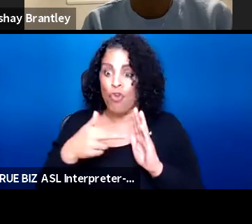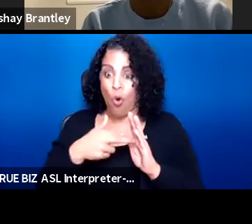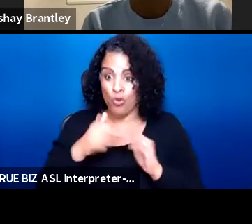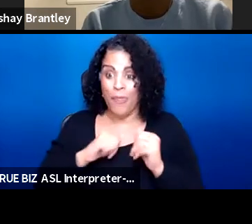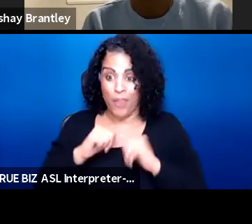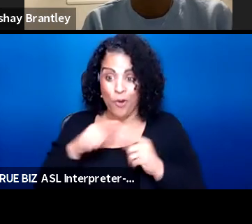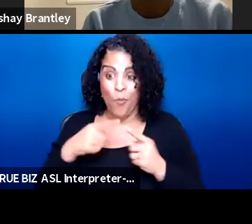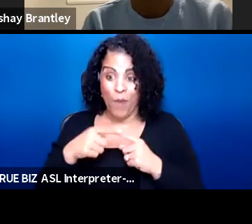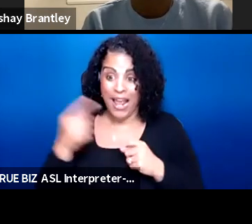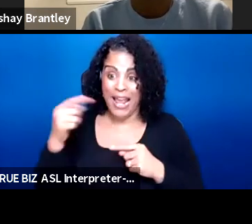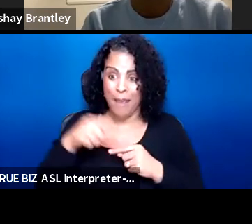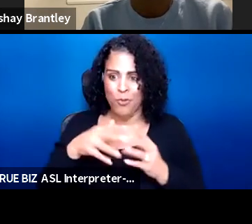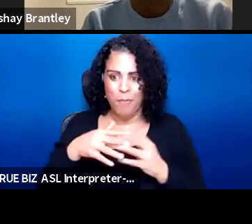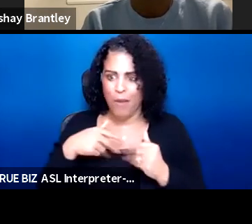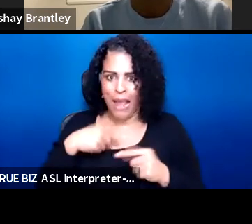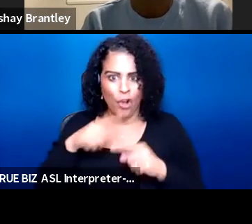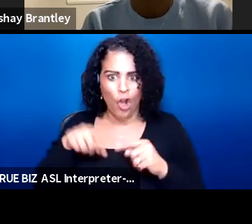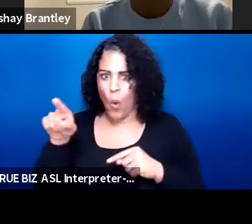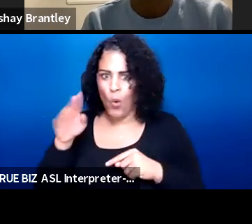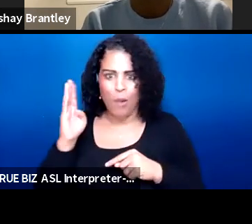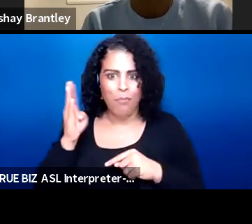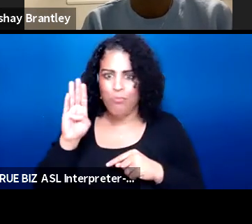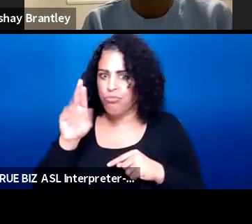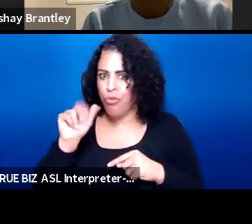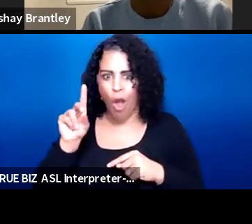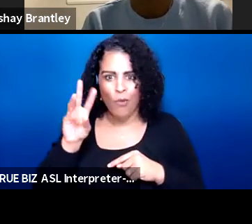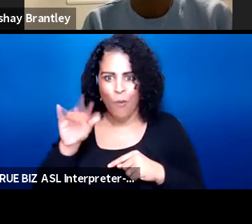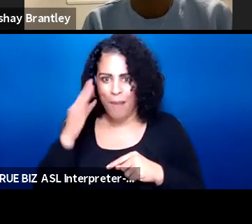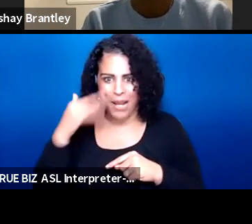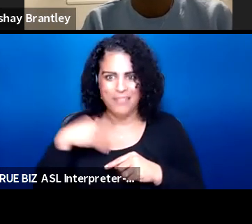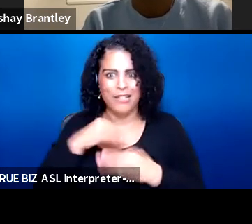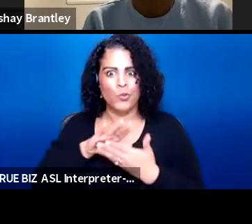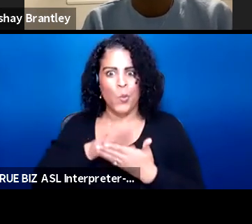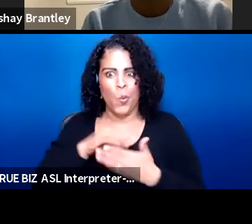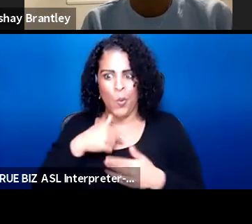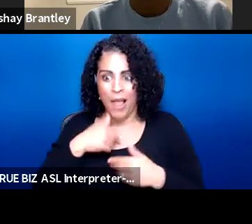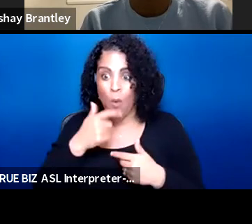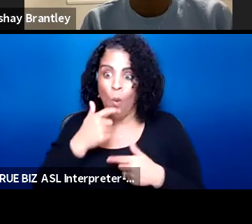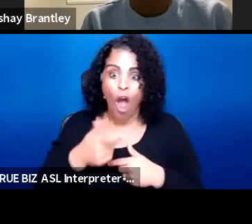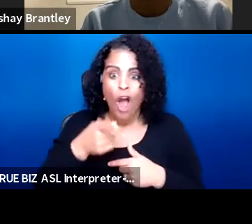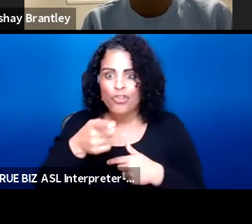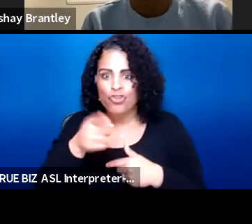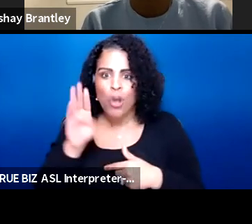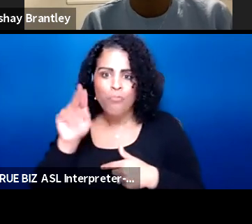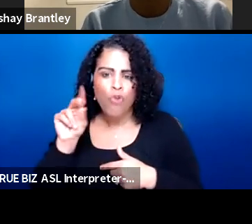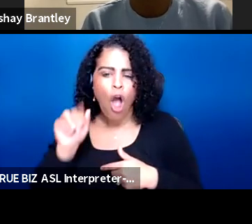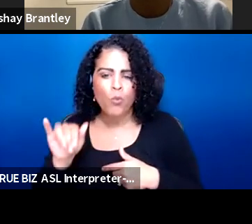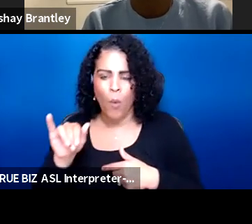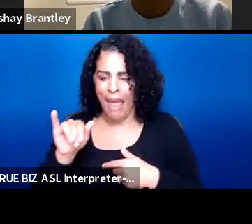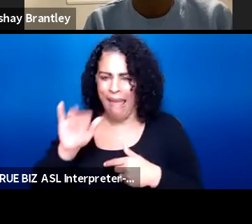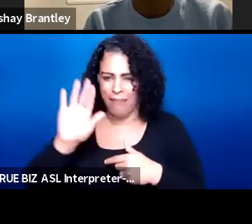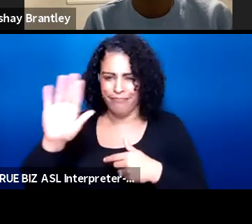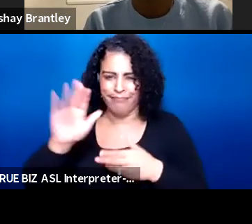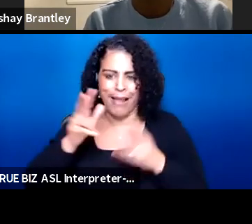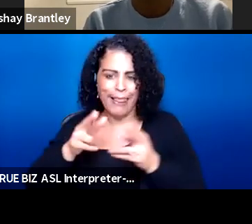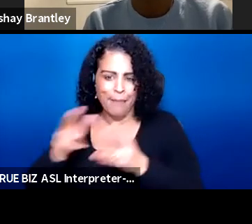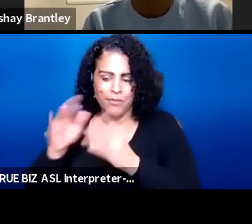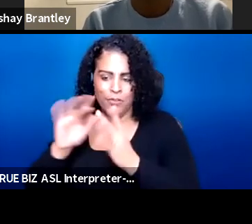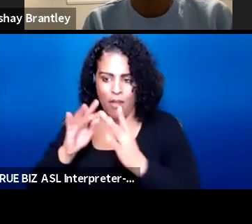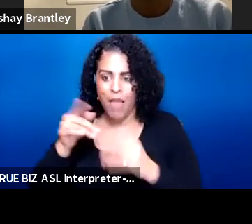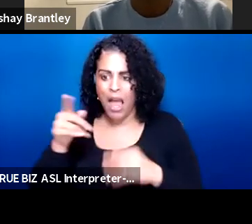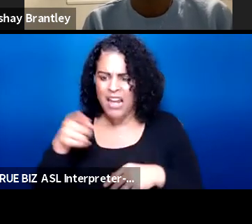America too, I couldn't go to Broadway, obviously, because I was in school, but like I would just watch like Broadway clips online. And Seikon Sengbo said this really